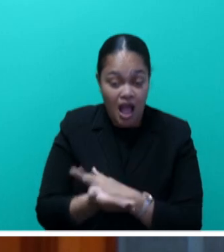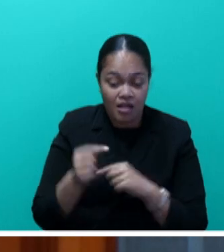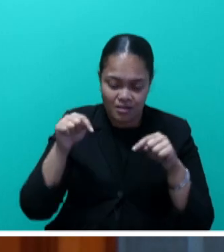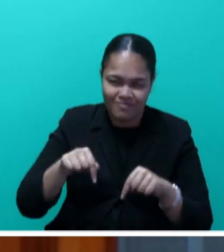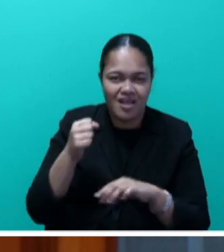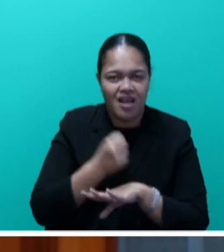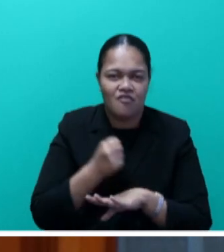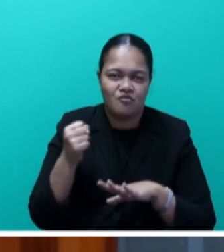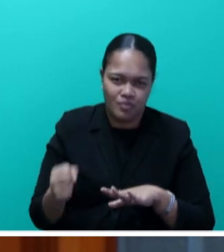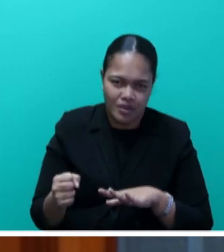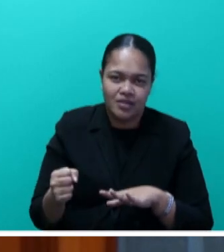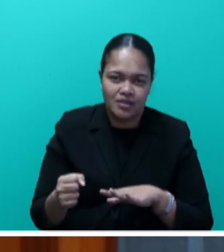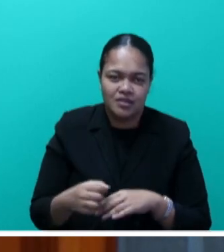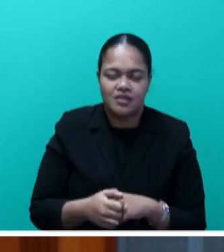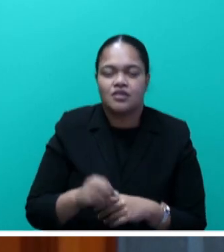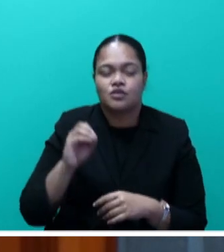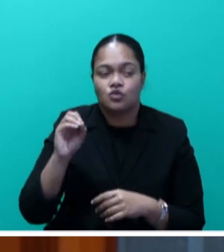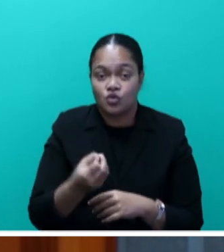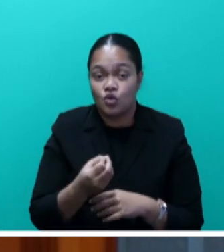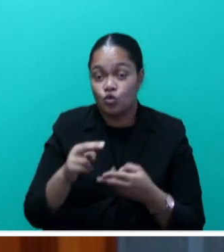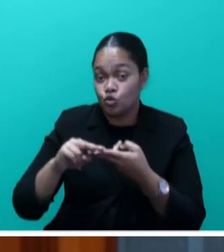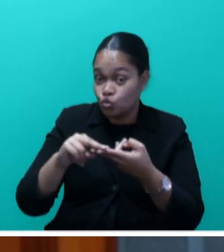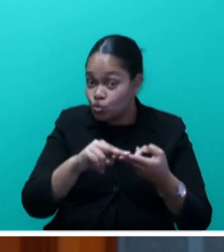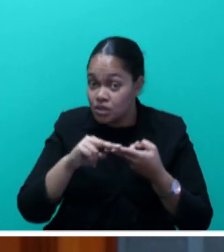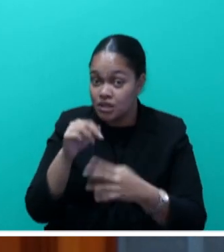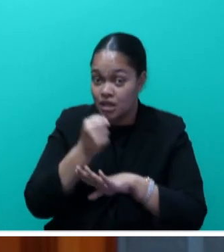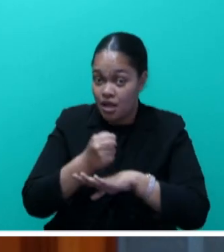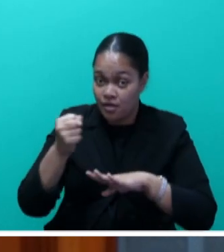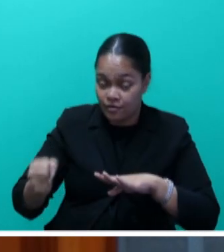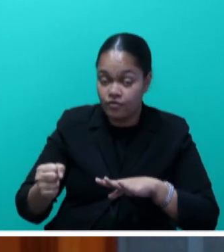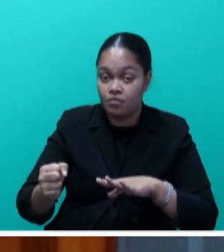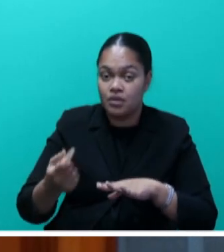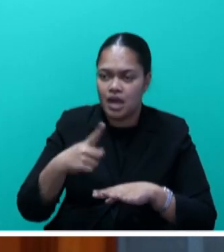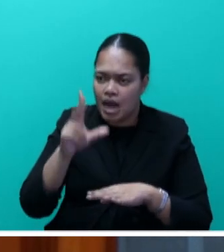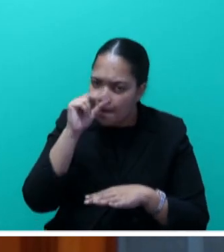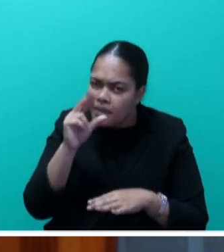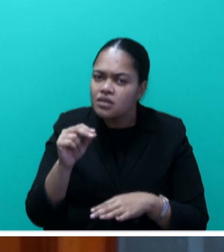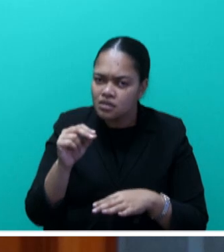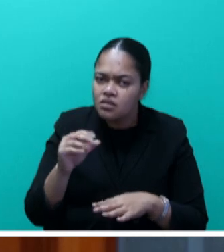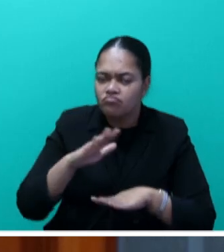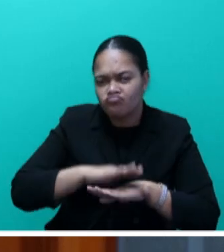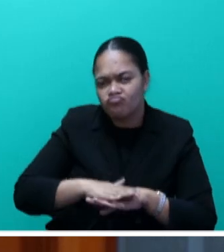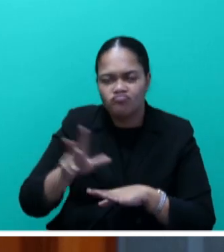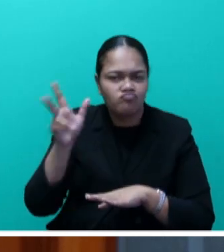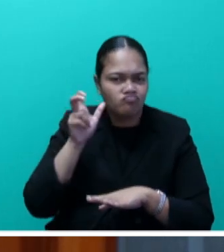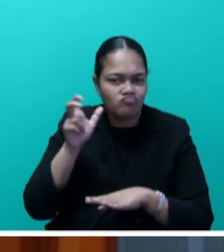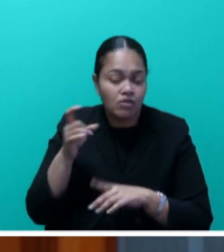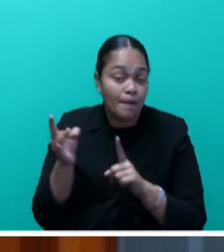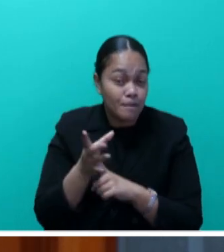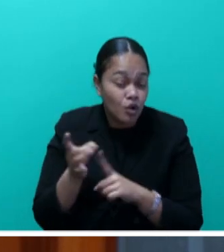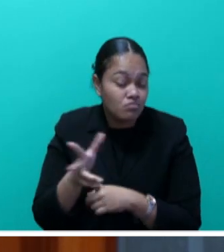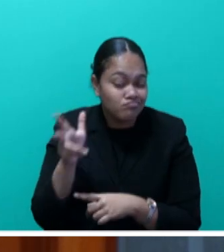government. Our foresight, unity as a government, and ability to listen and, importantly, hearing